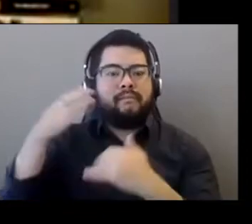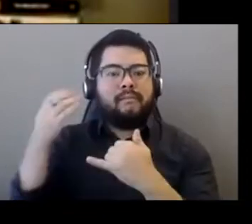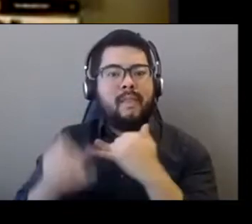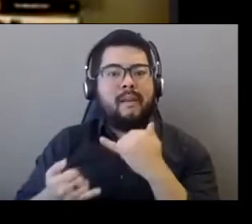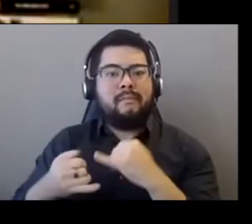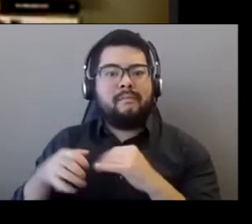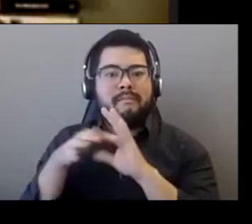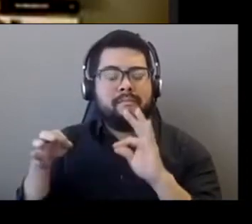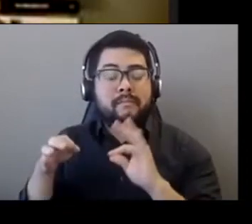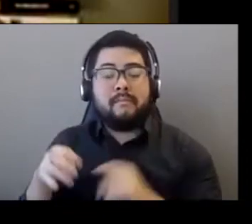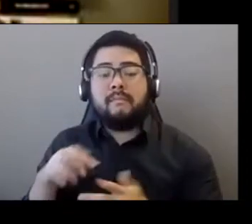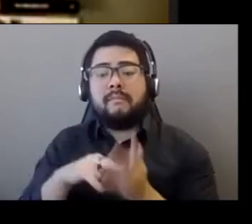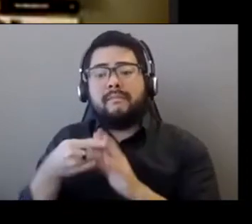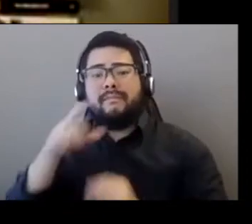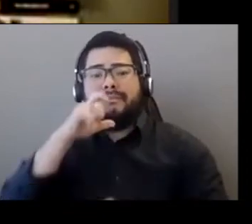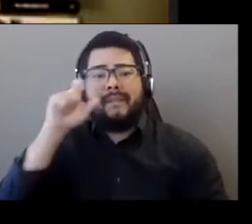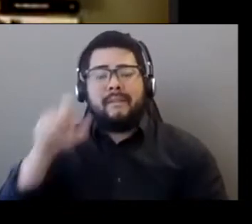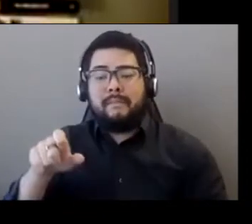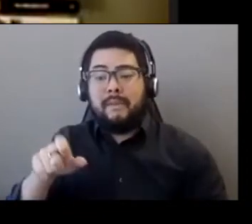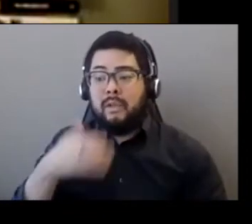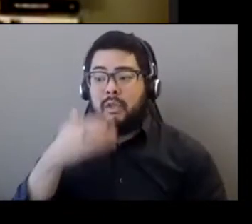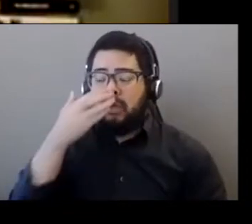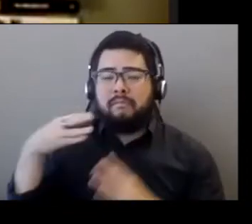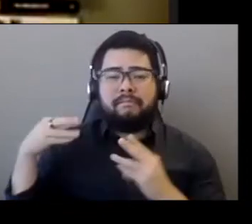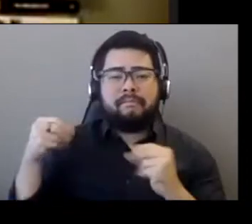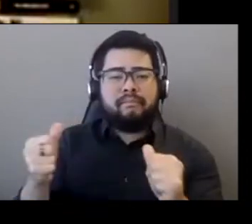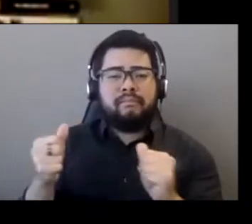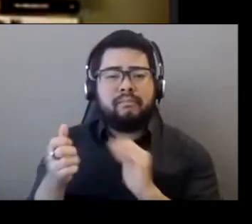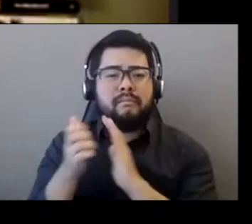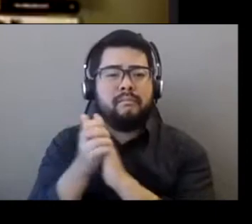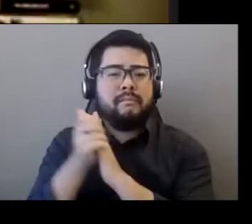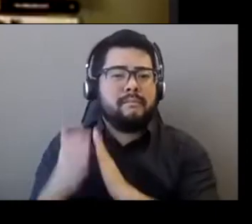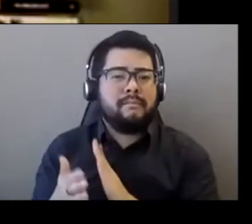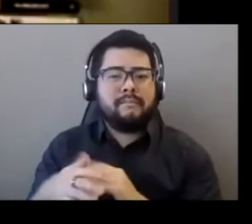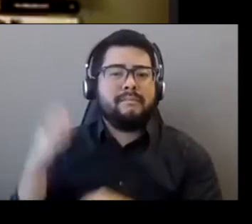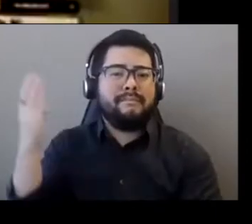know, you don't have to particularly be a good speaker or charismatic.